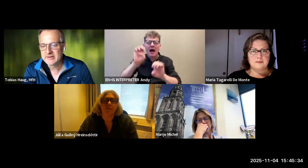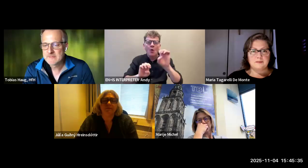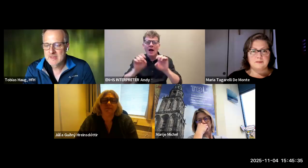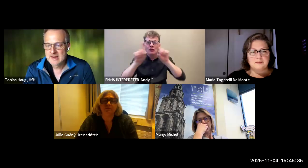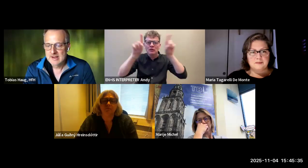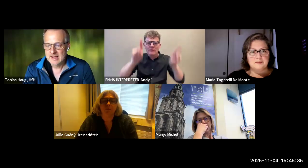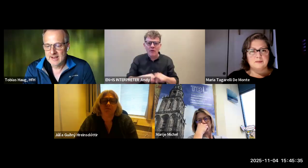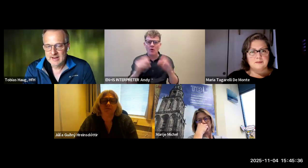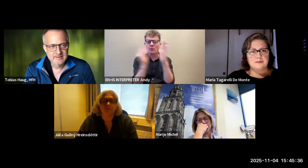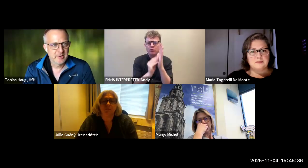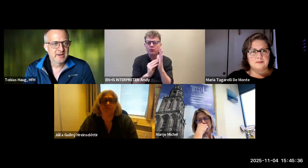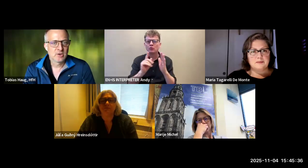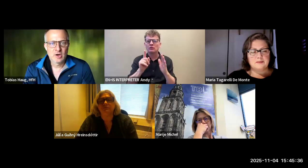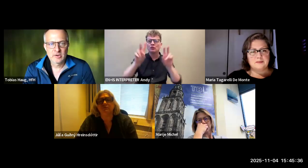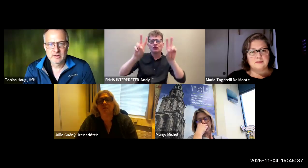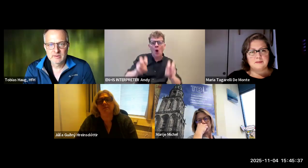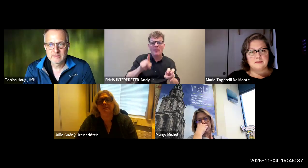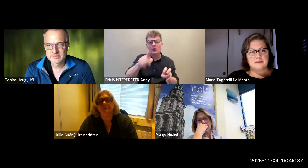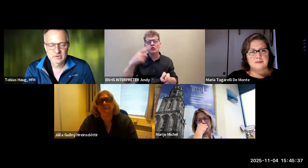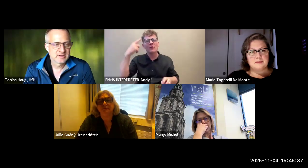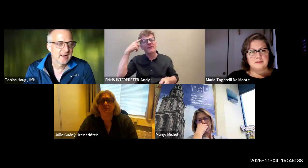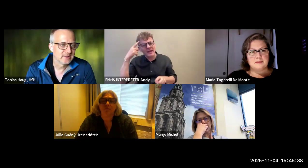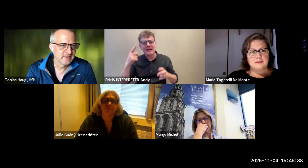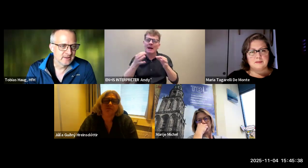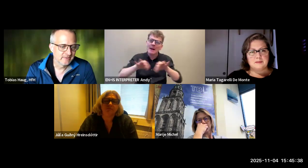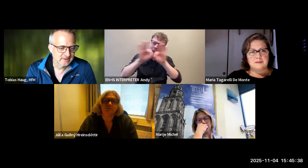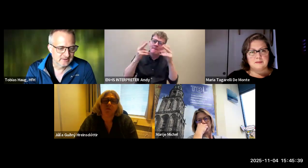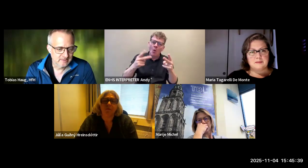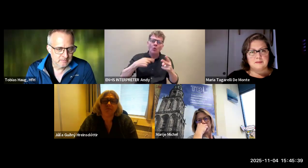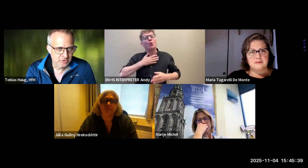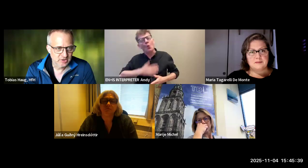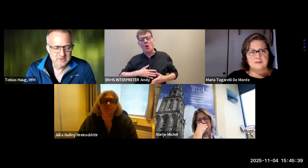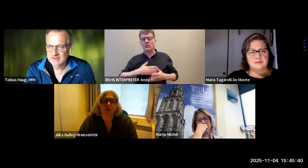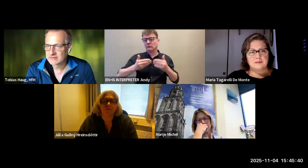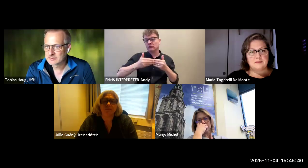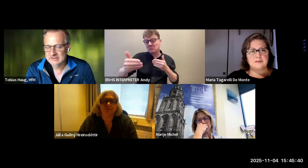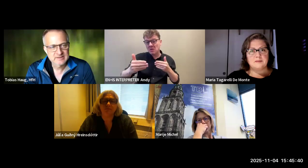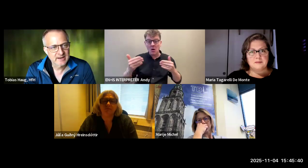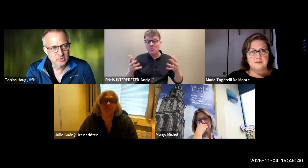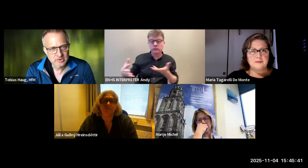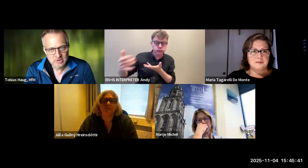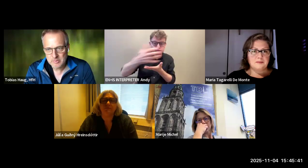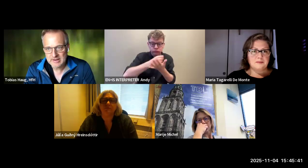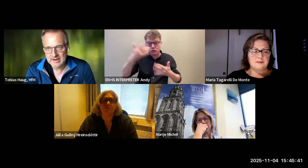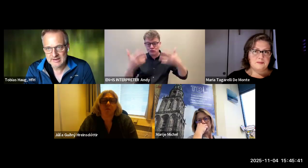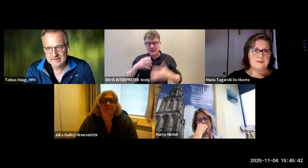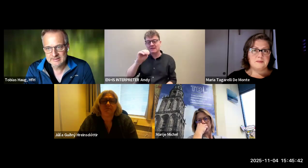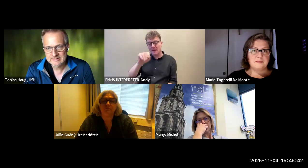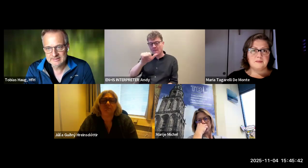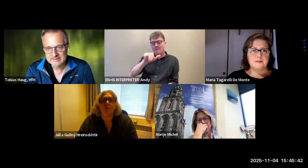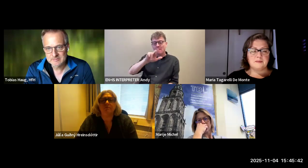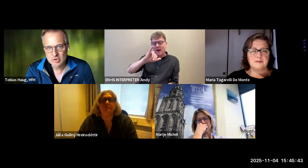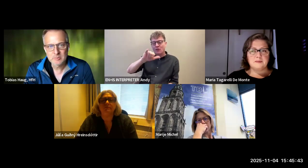are important. And depending on the results, we will, Maria and myself, we will decide on the